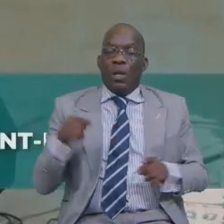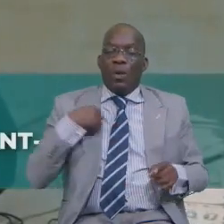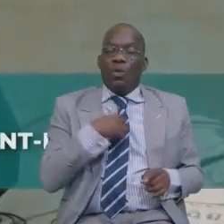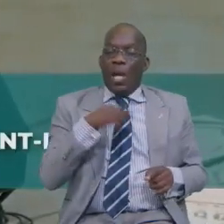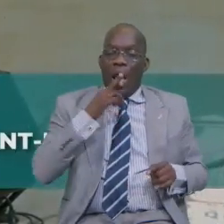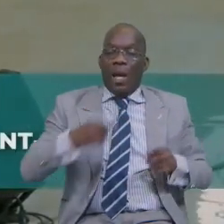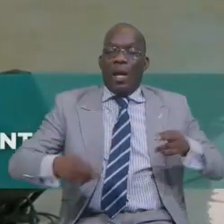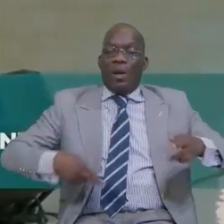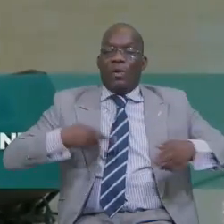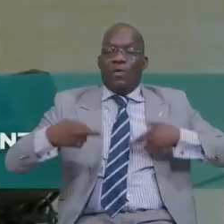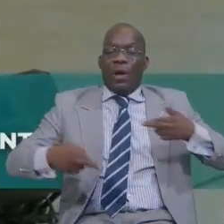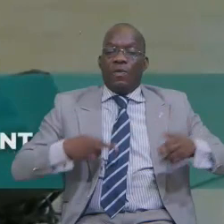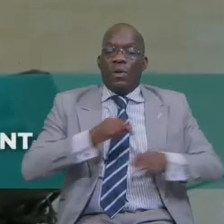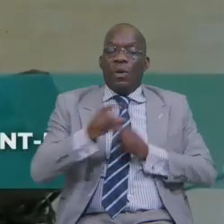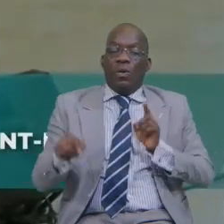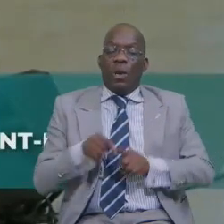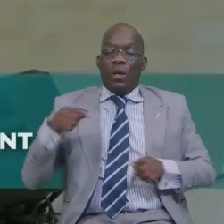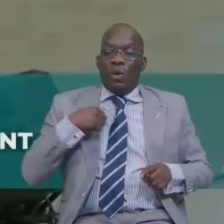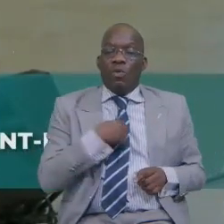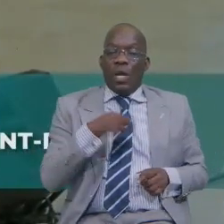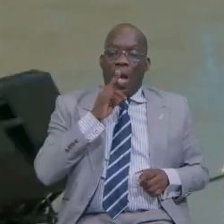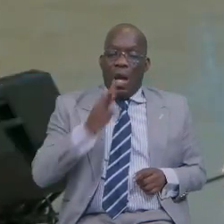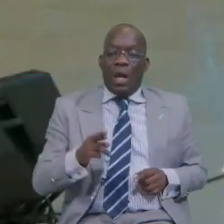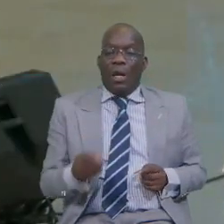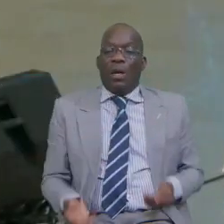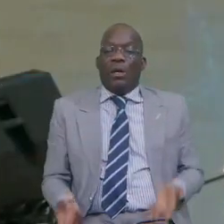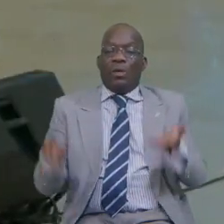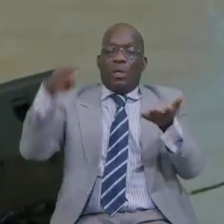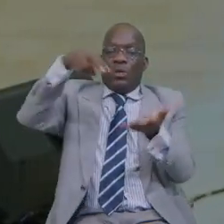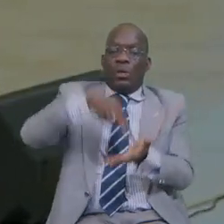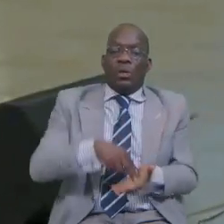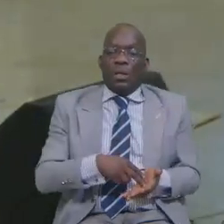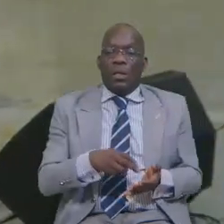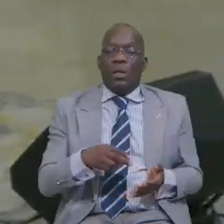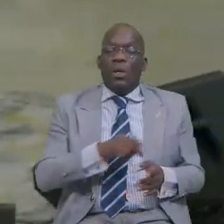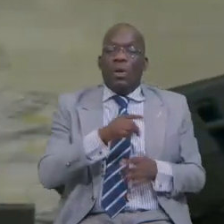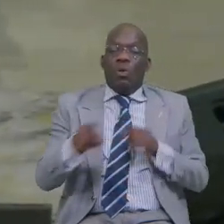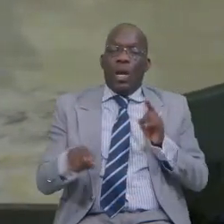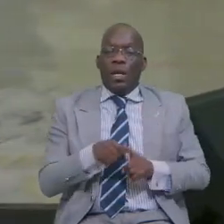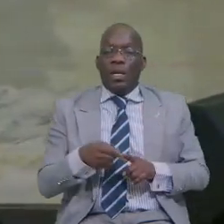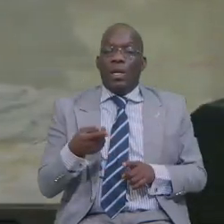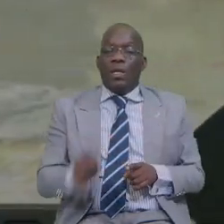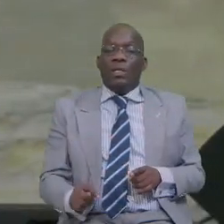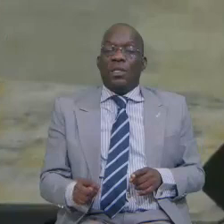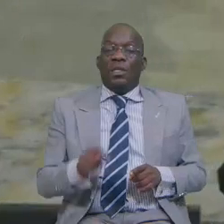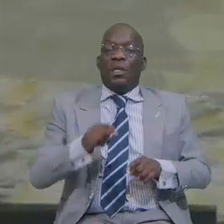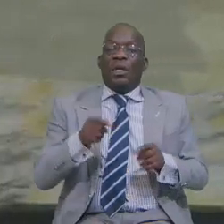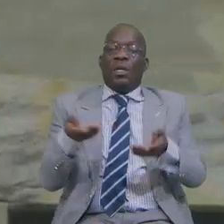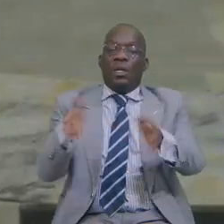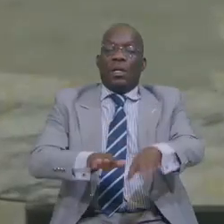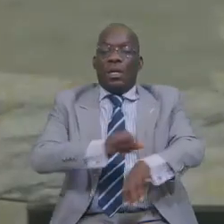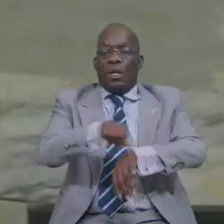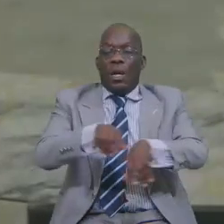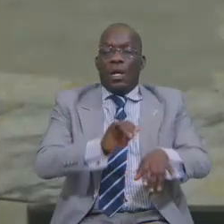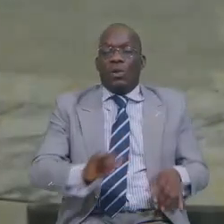resurrected, when the dead courage in us and the dead anointing in us, when it